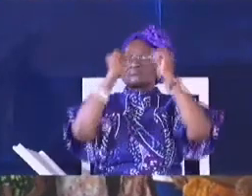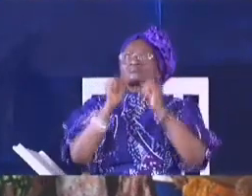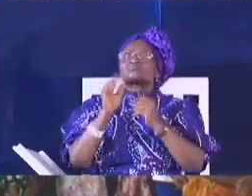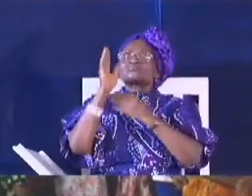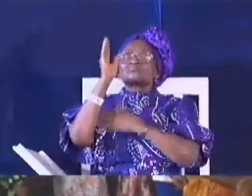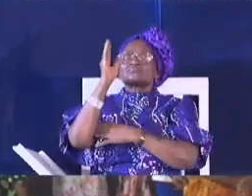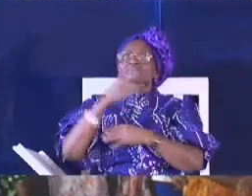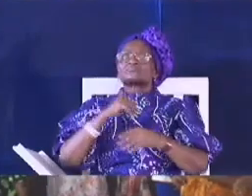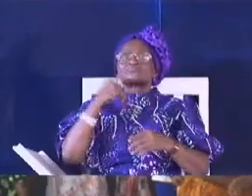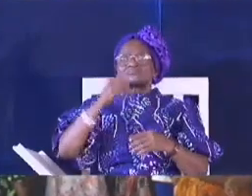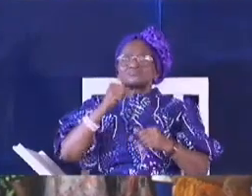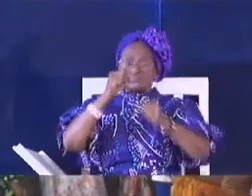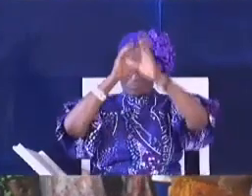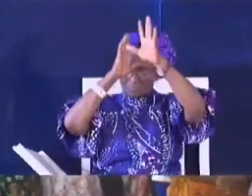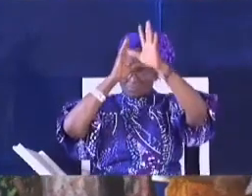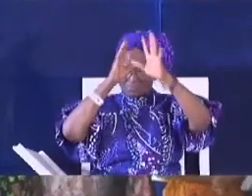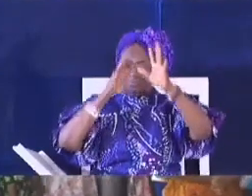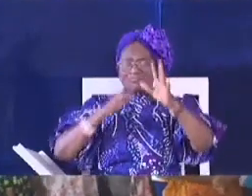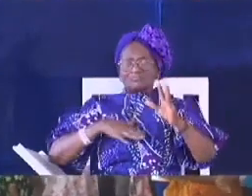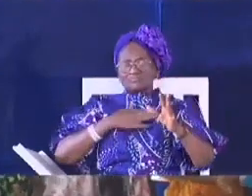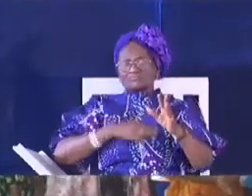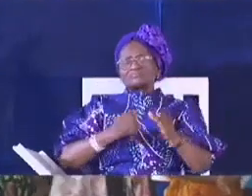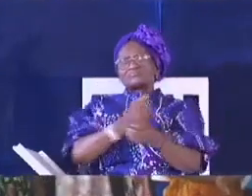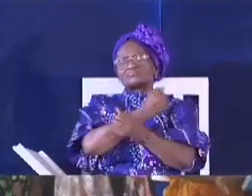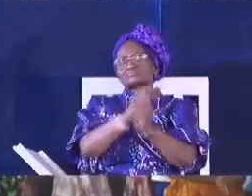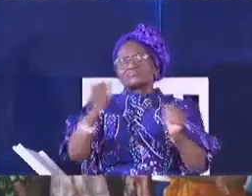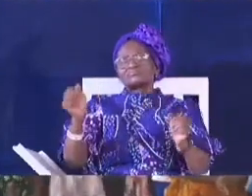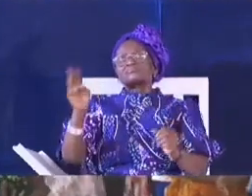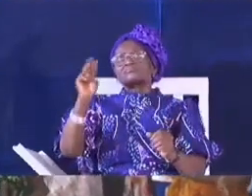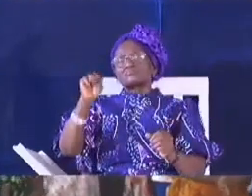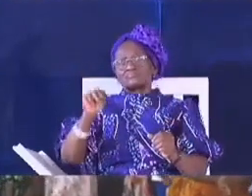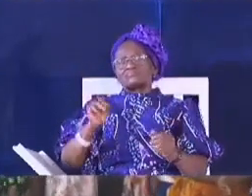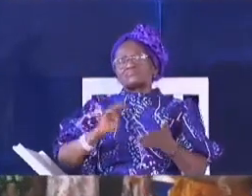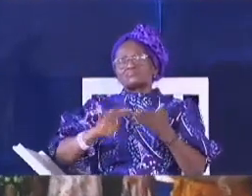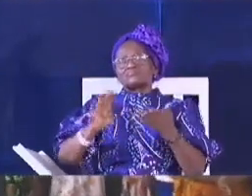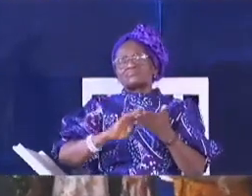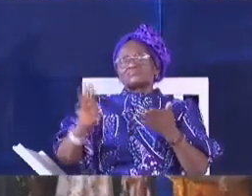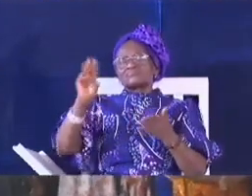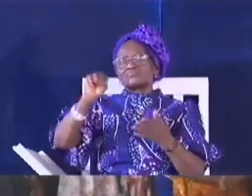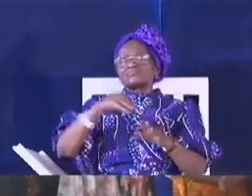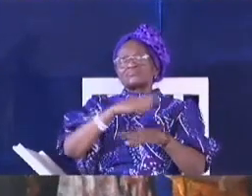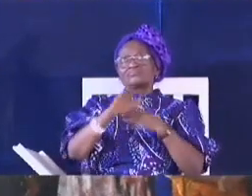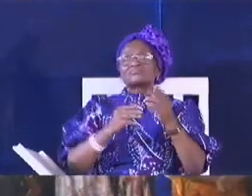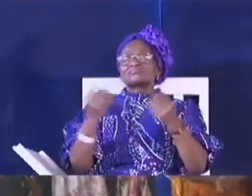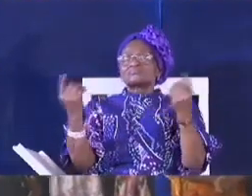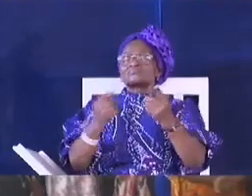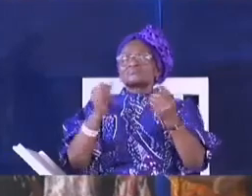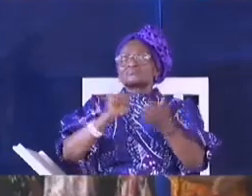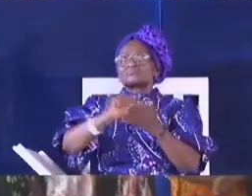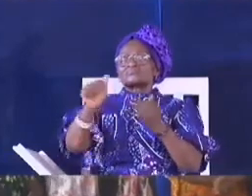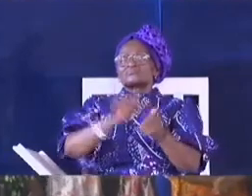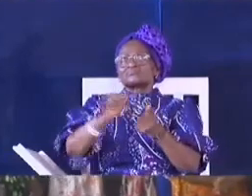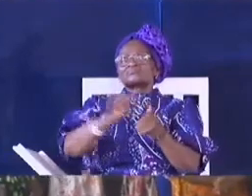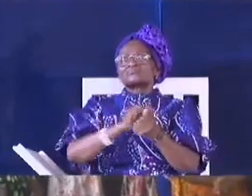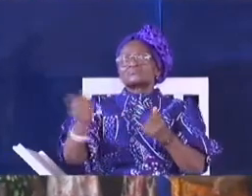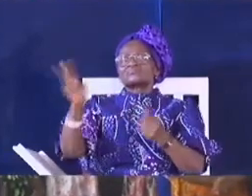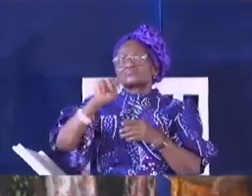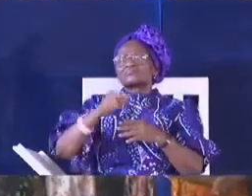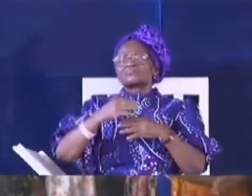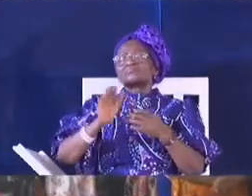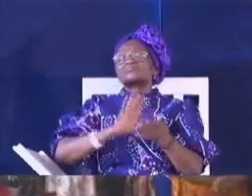mercy. Save their souls. Forgive all their sins. Wash them clean with your